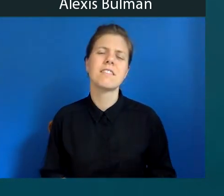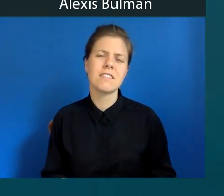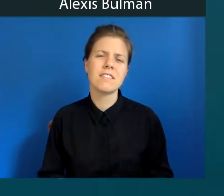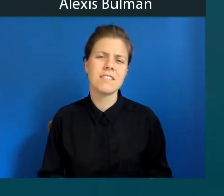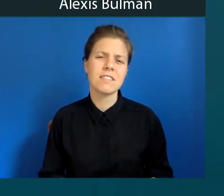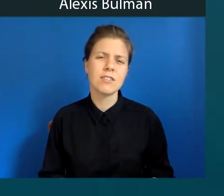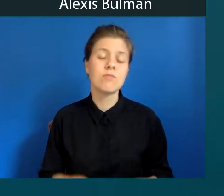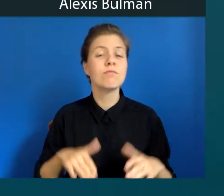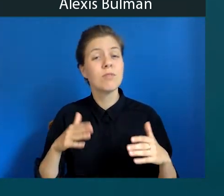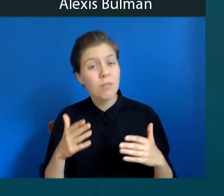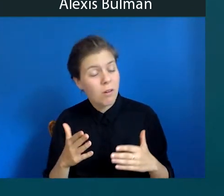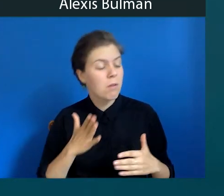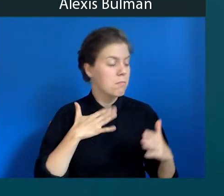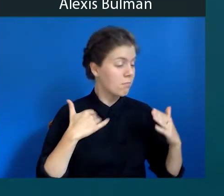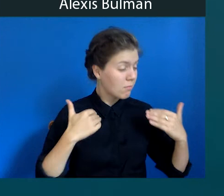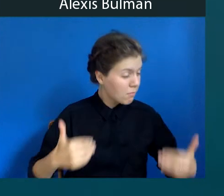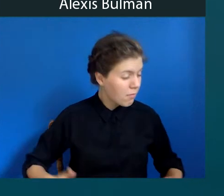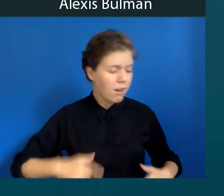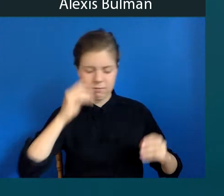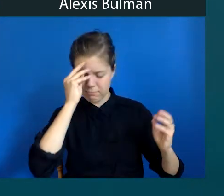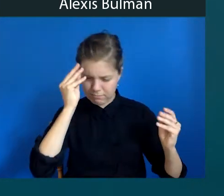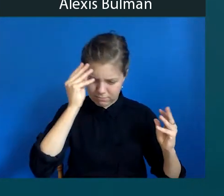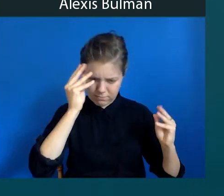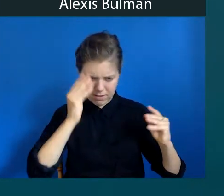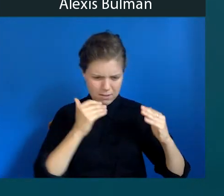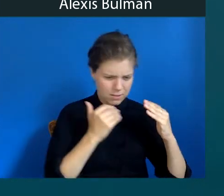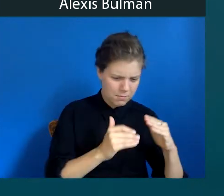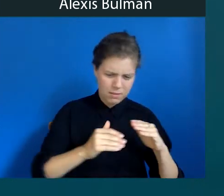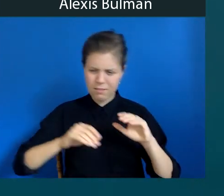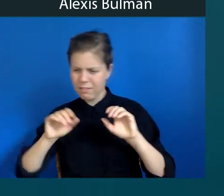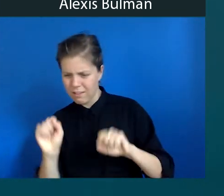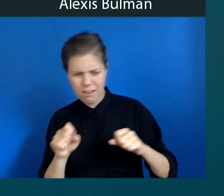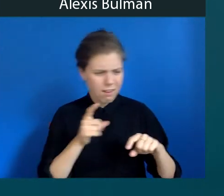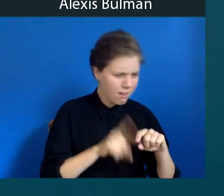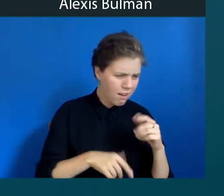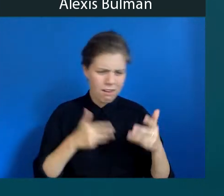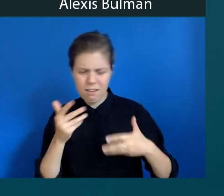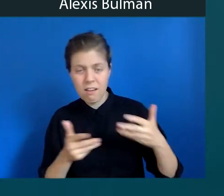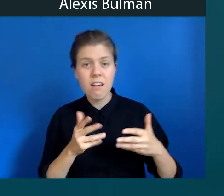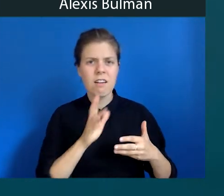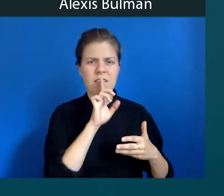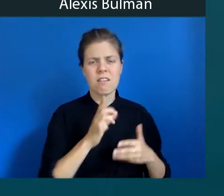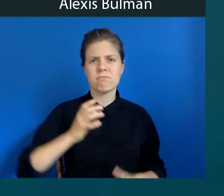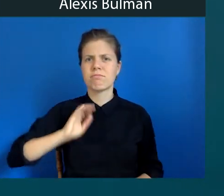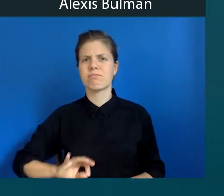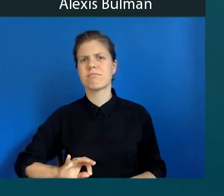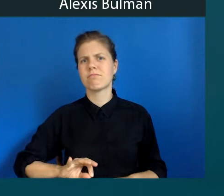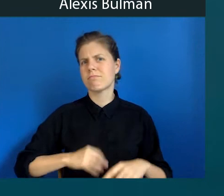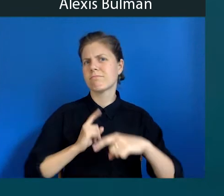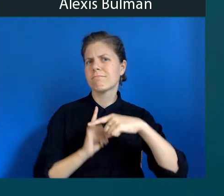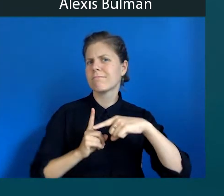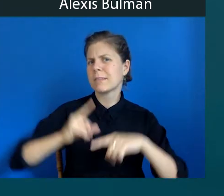considering my own body in my art practice has had really positive results for me. And it made me really excited